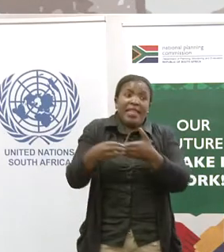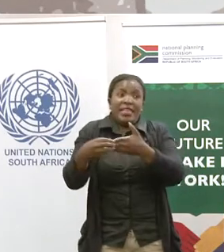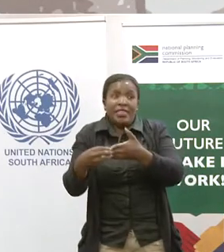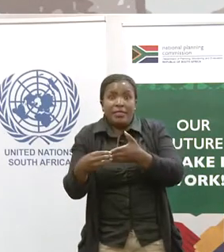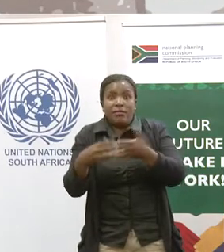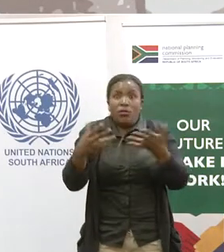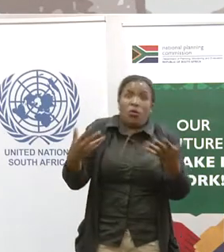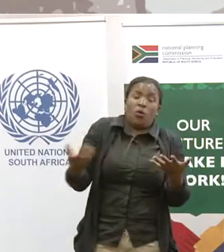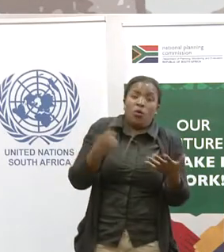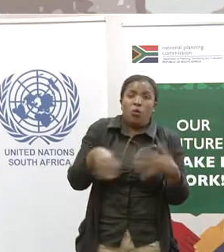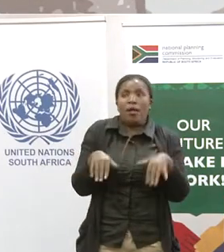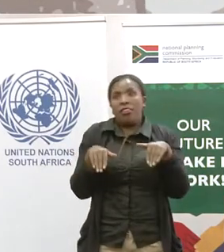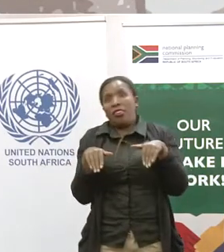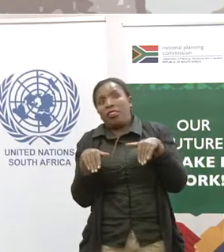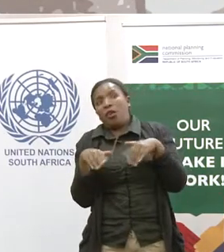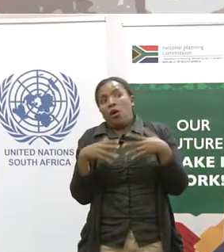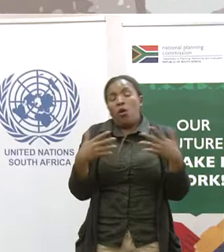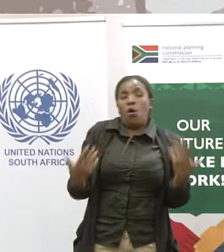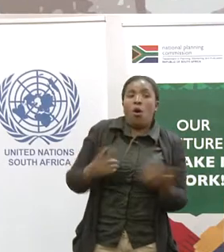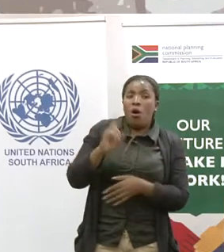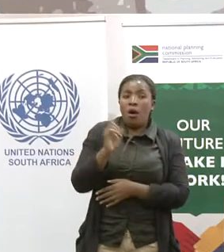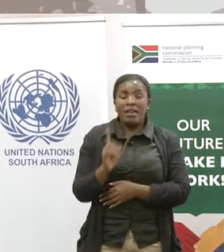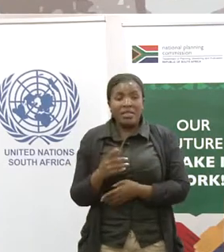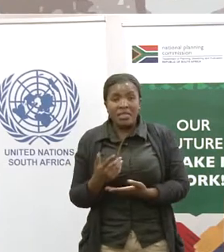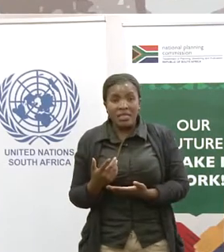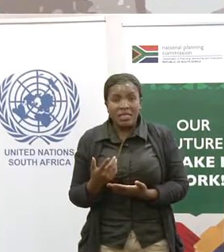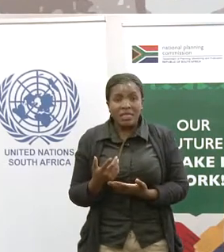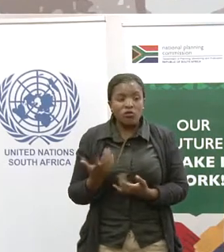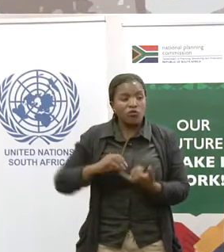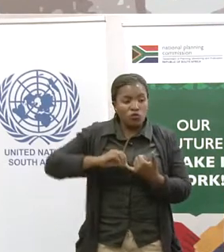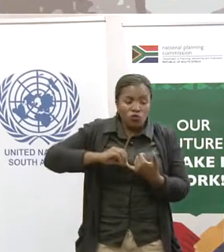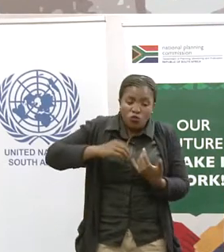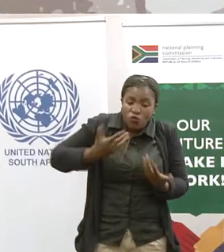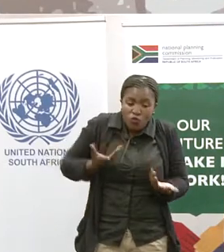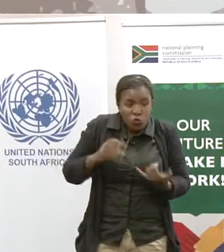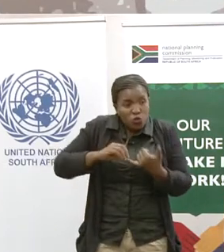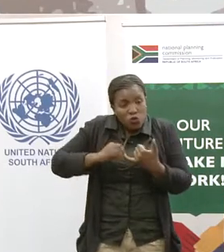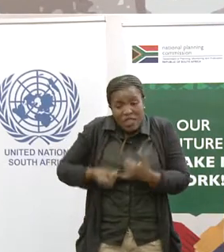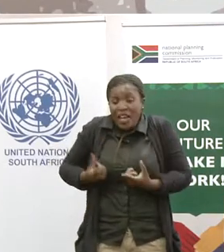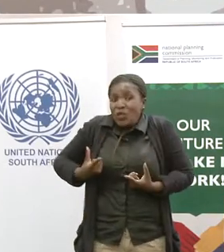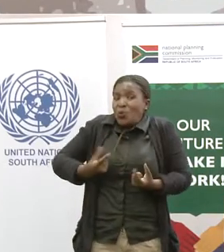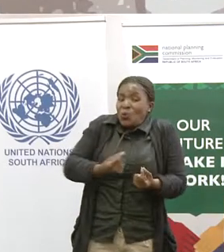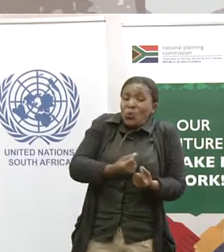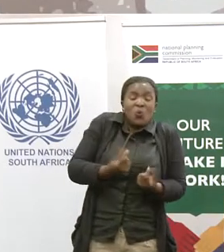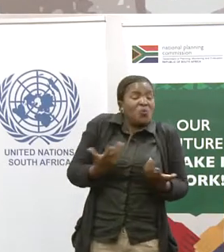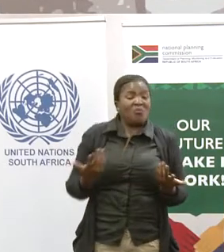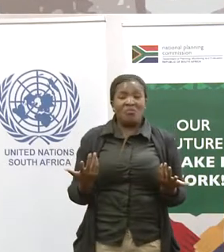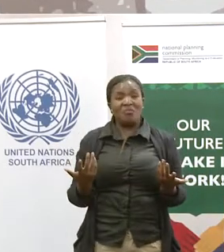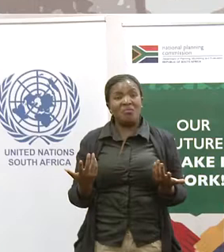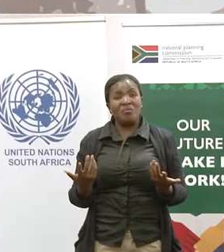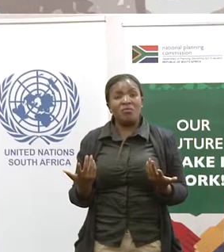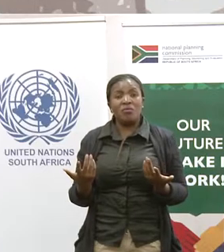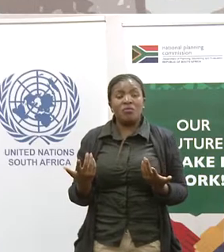sit back and struggle along and try to do the best that we can. We've acknowledged that data